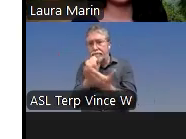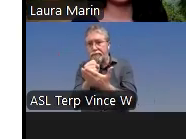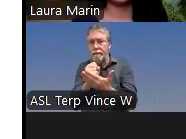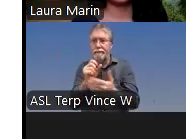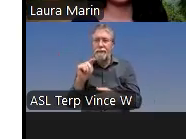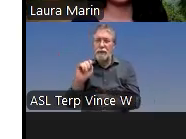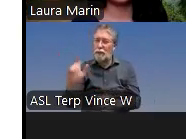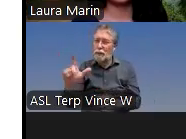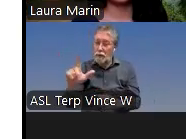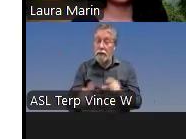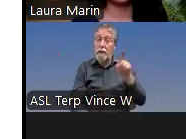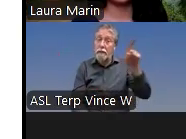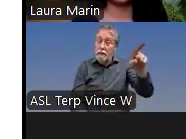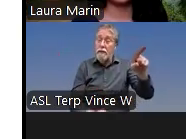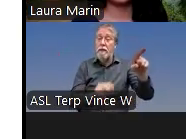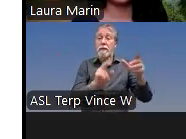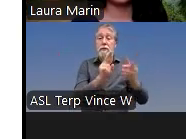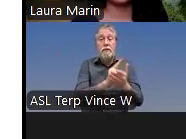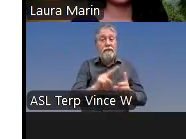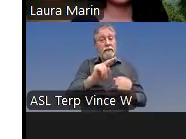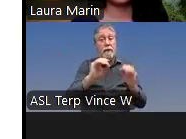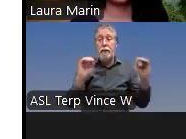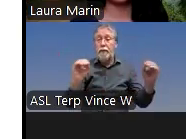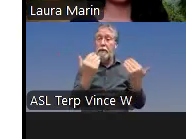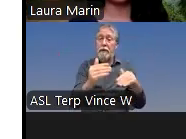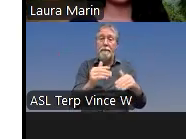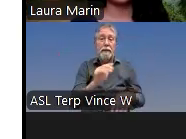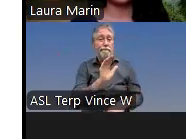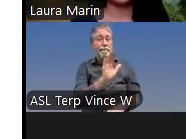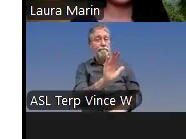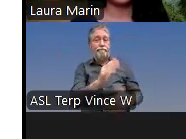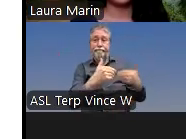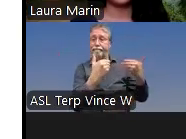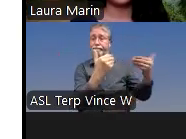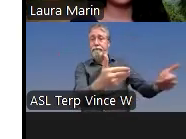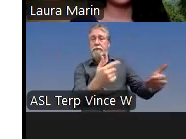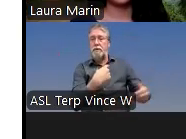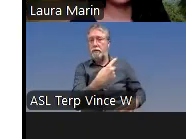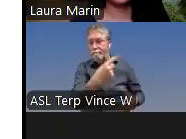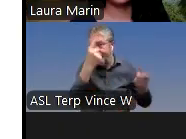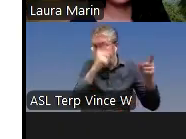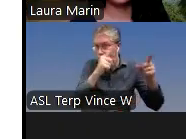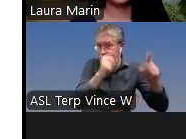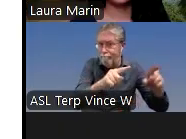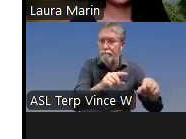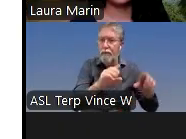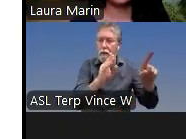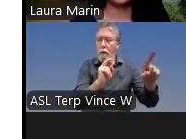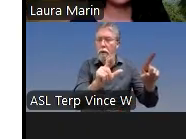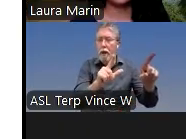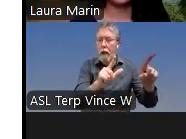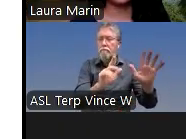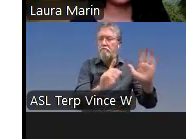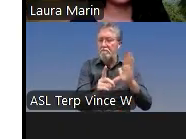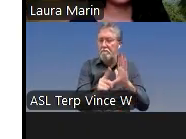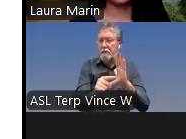forth. But universities don't have those limitations. So we worked with Cornell on that. We'll touch on that later. But